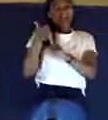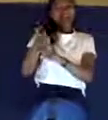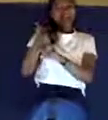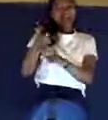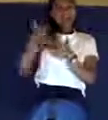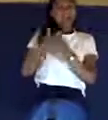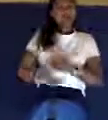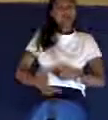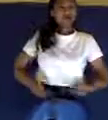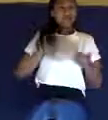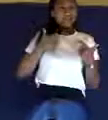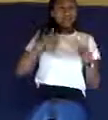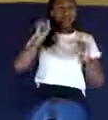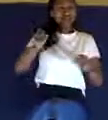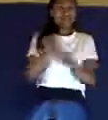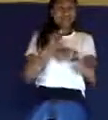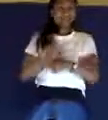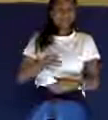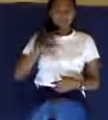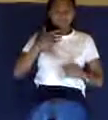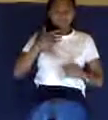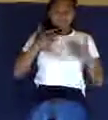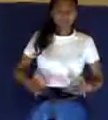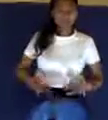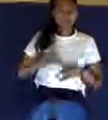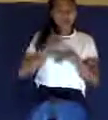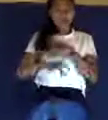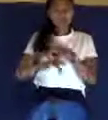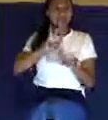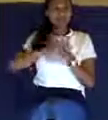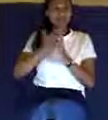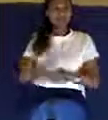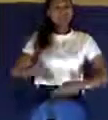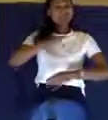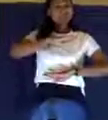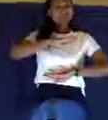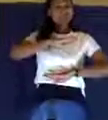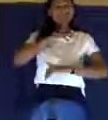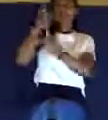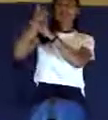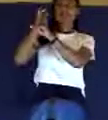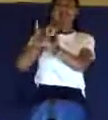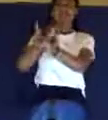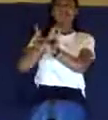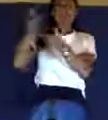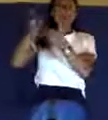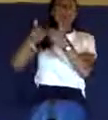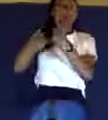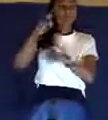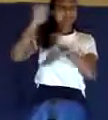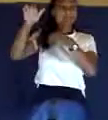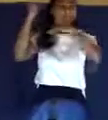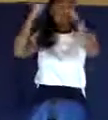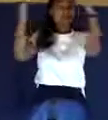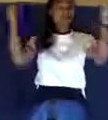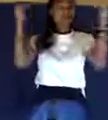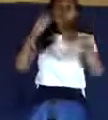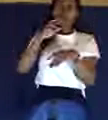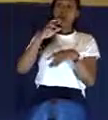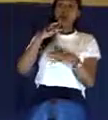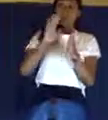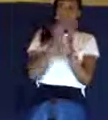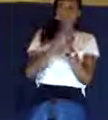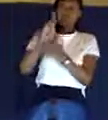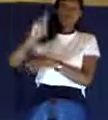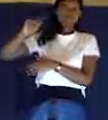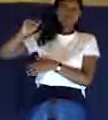has the power to turn emptiness into fullness. He's the true bread from heaven. The whole book of Ruth points to Jesus as the